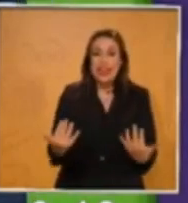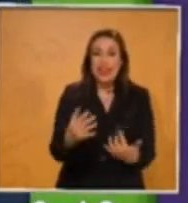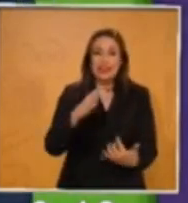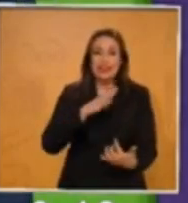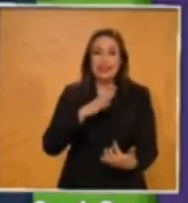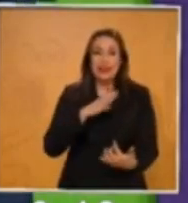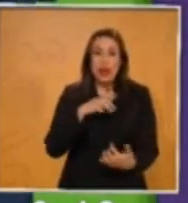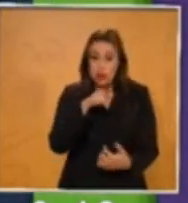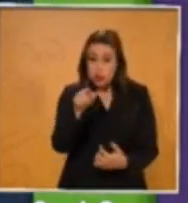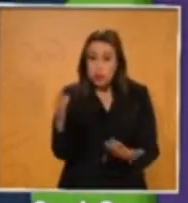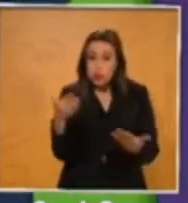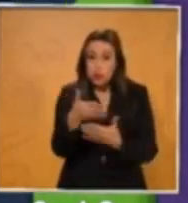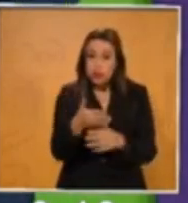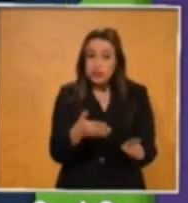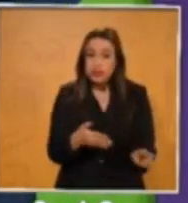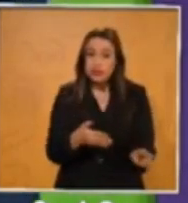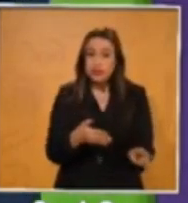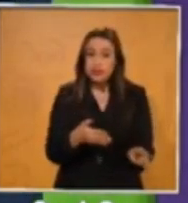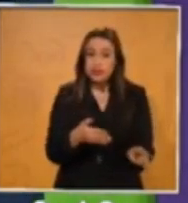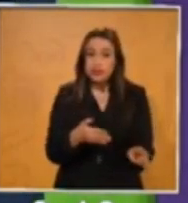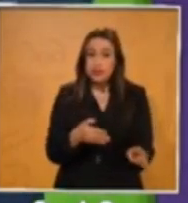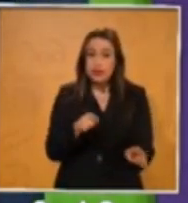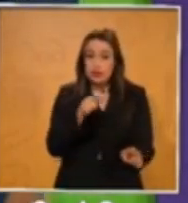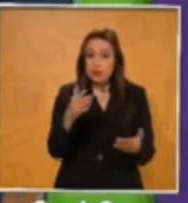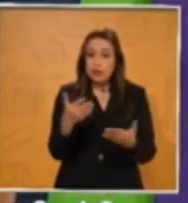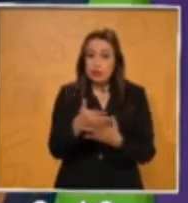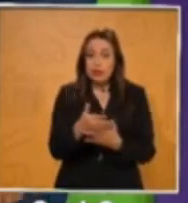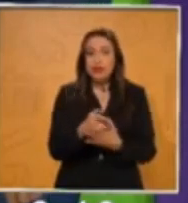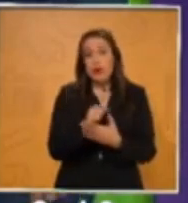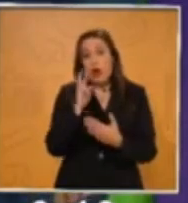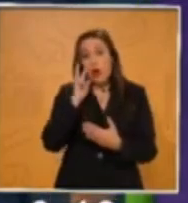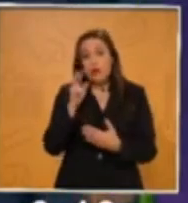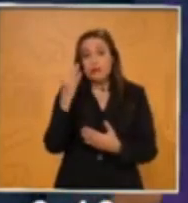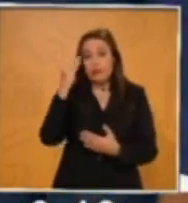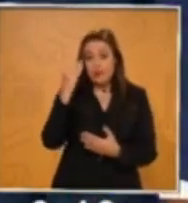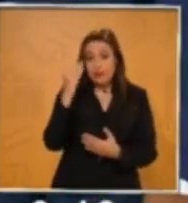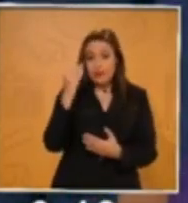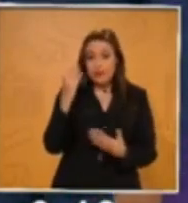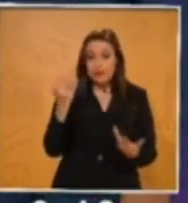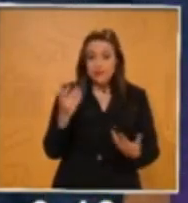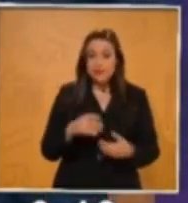there? I'm totally sure, are you there in Facebook?